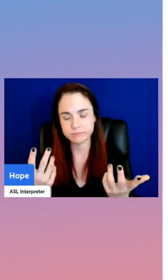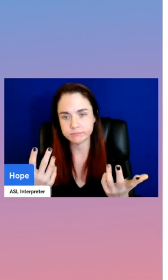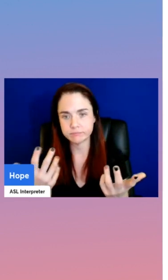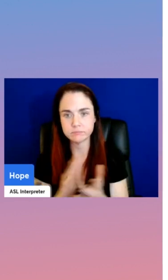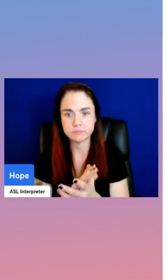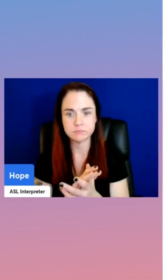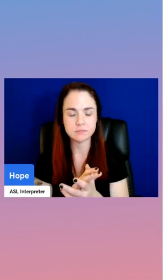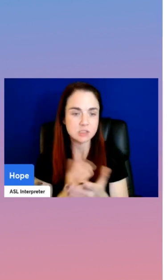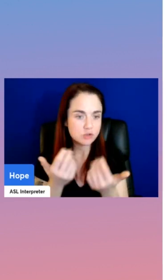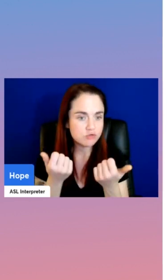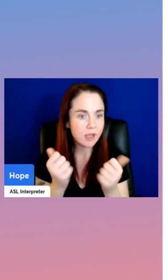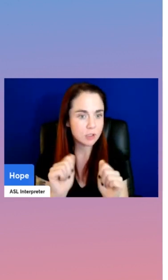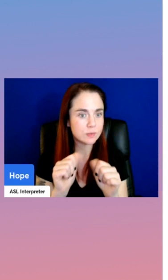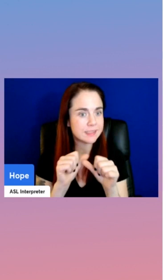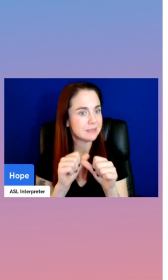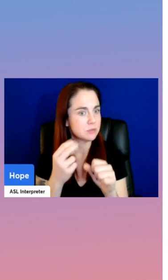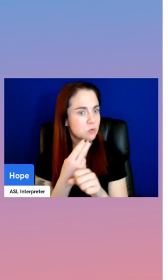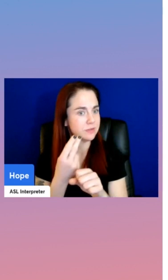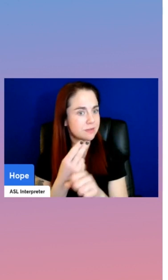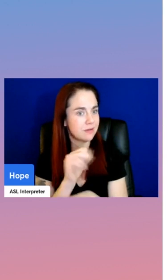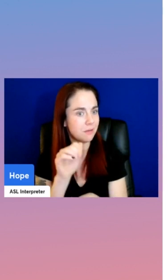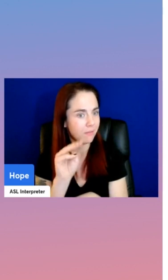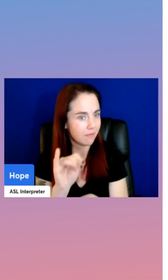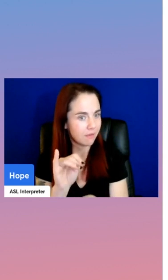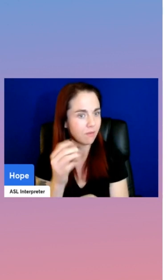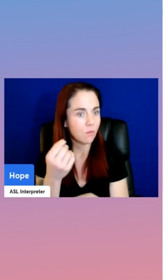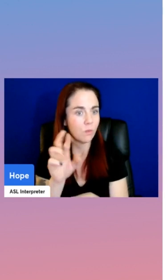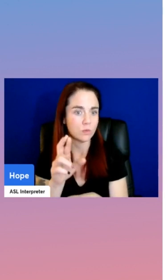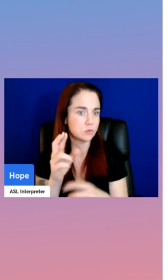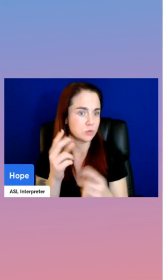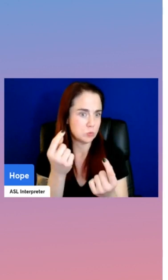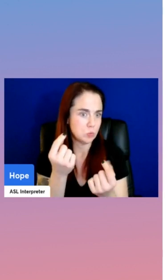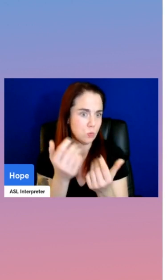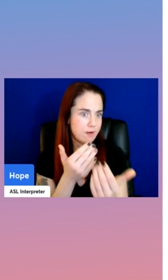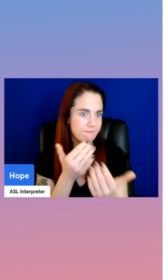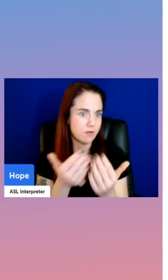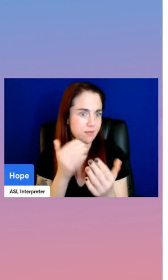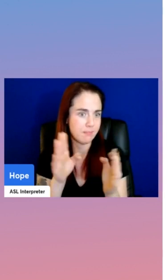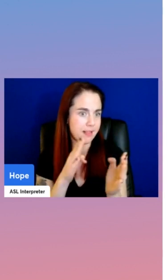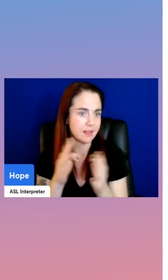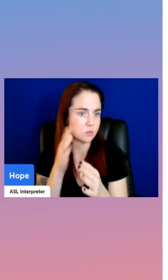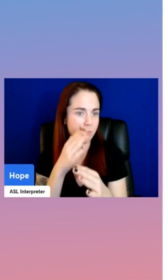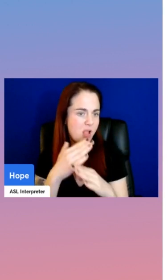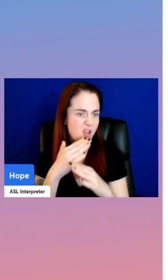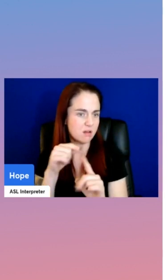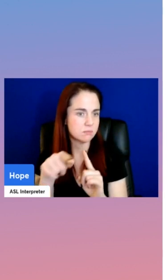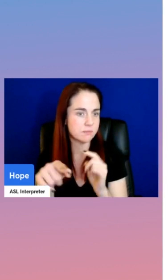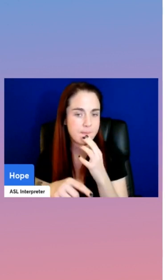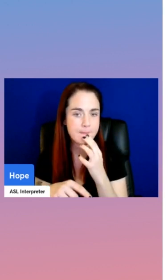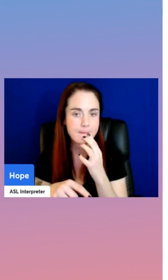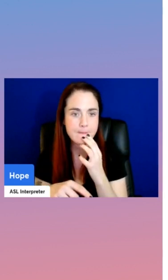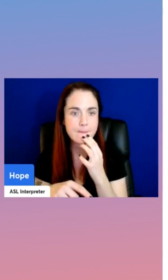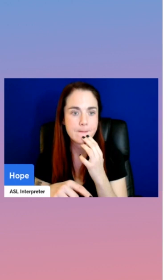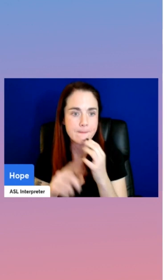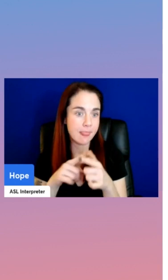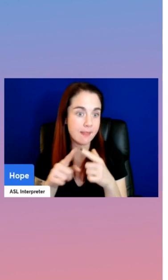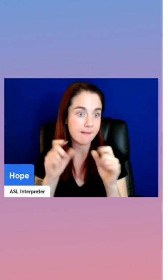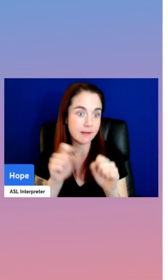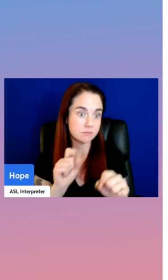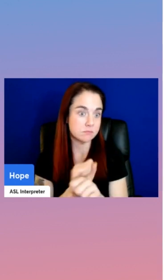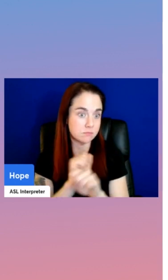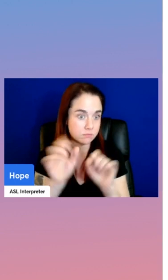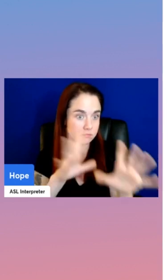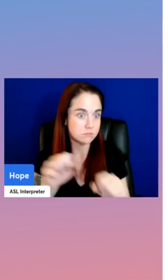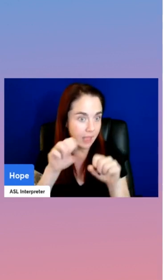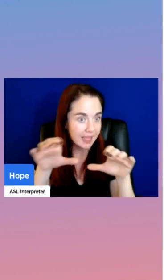is trying to keep using this AMI or to do whatever, their plans will be blocked. This way they can take action. Of